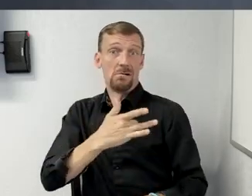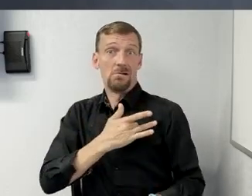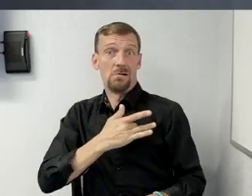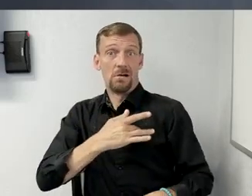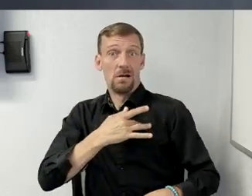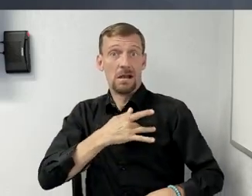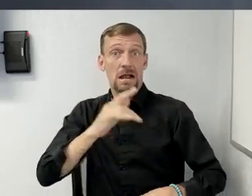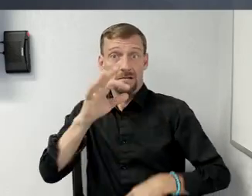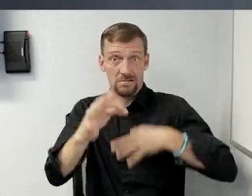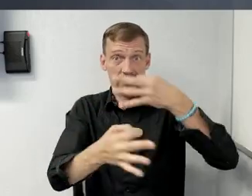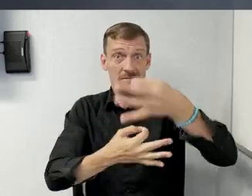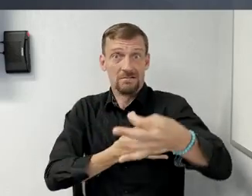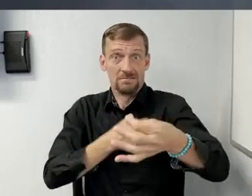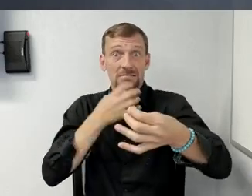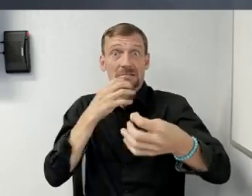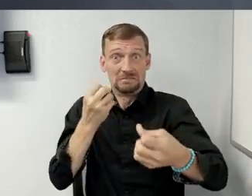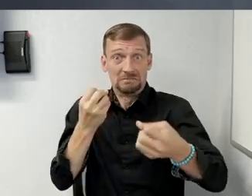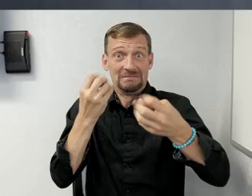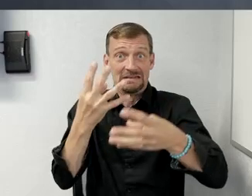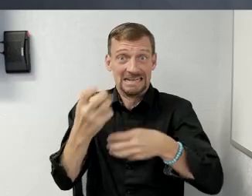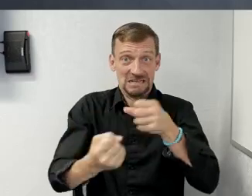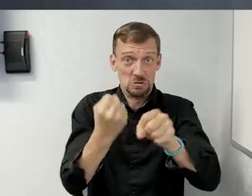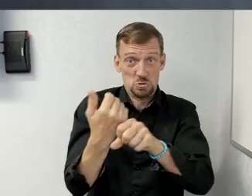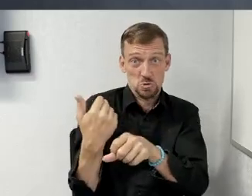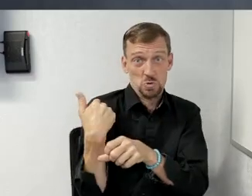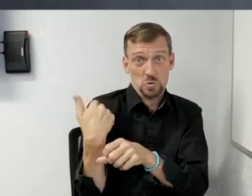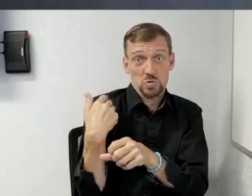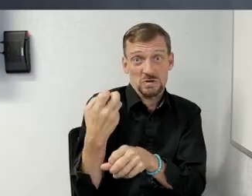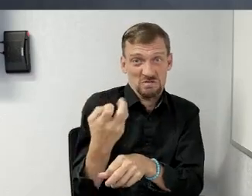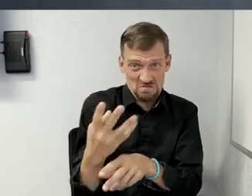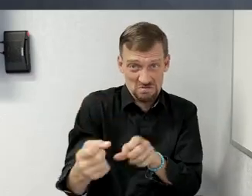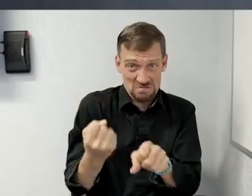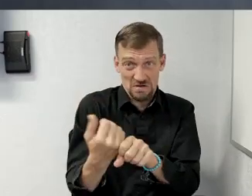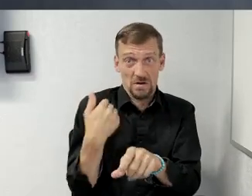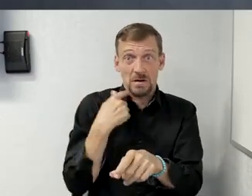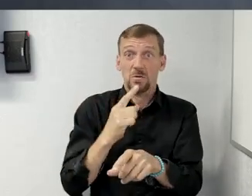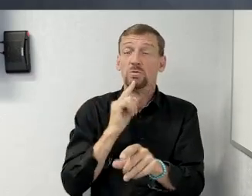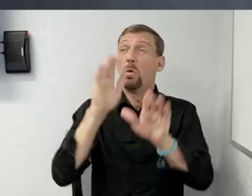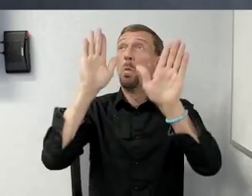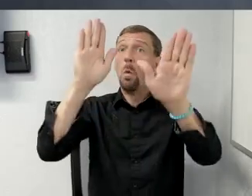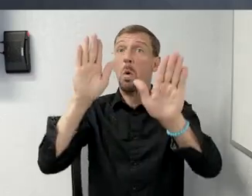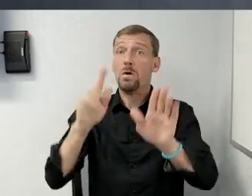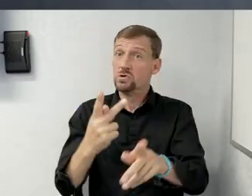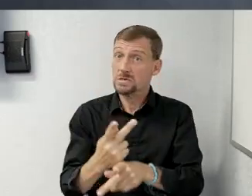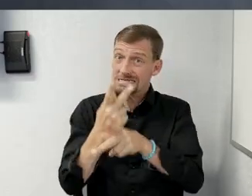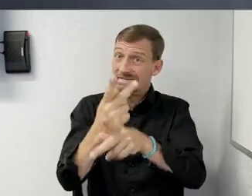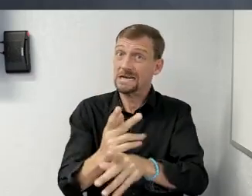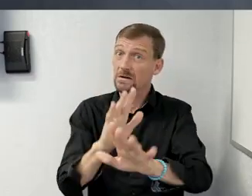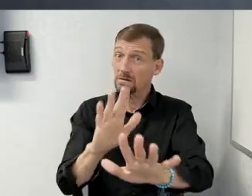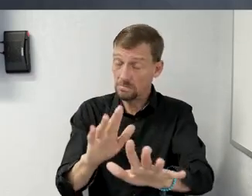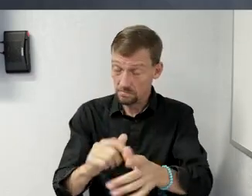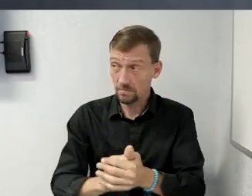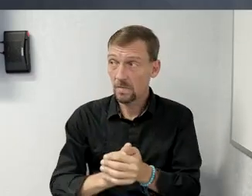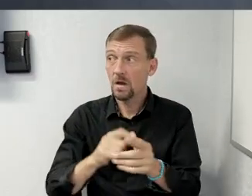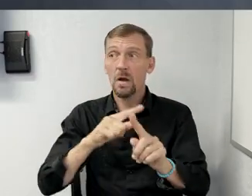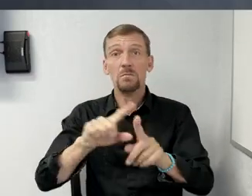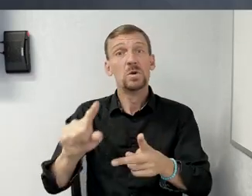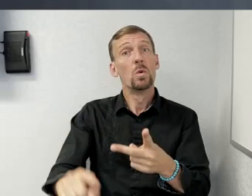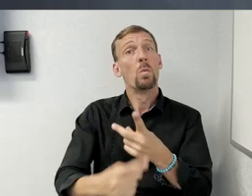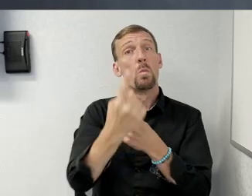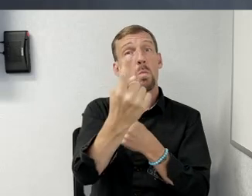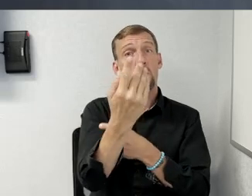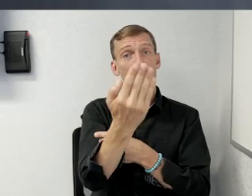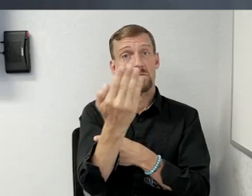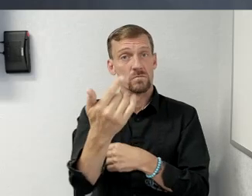surgery 20-some years ago, and always had excellent care. But one of the things